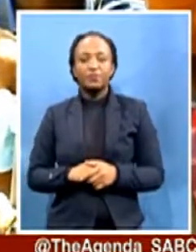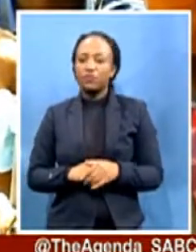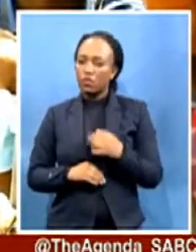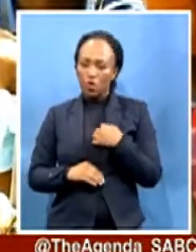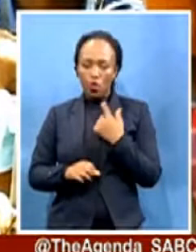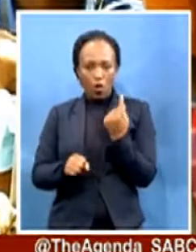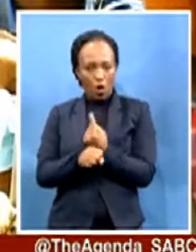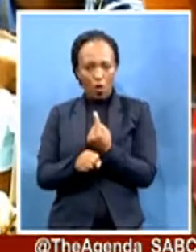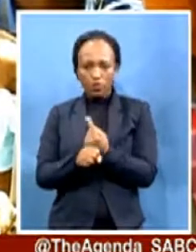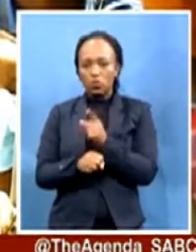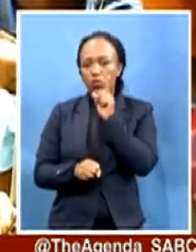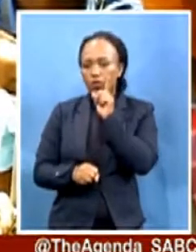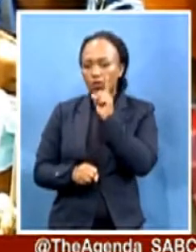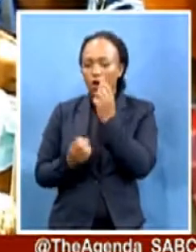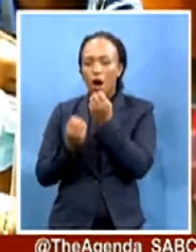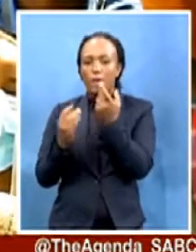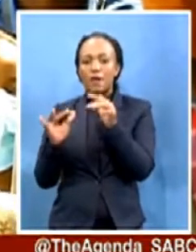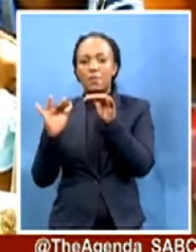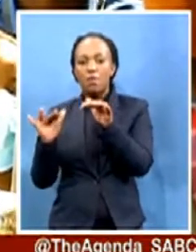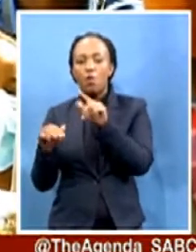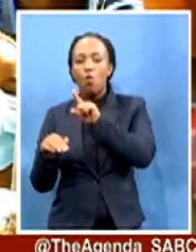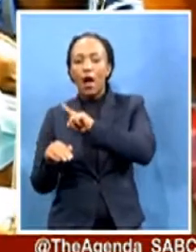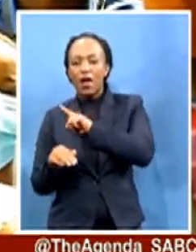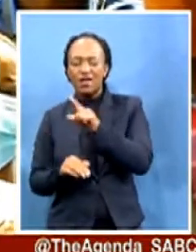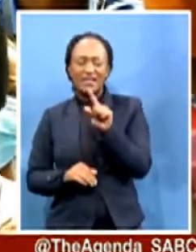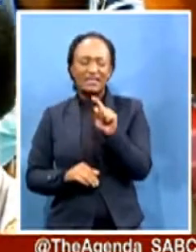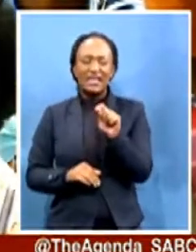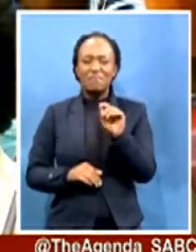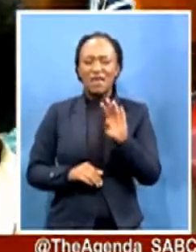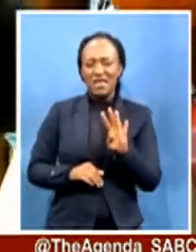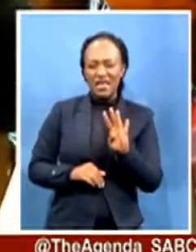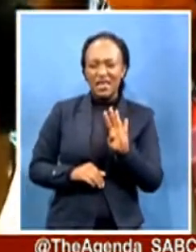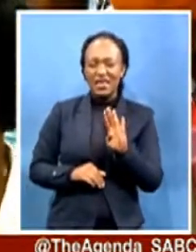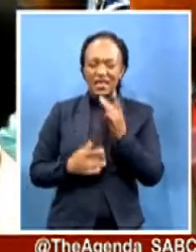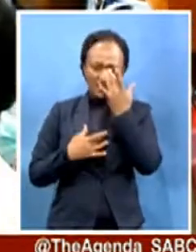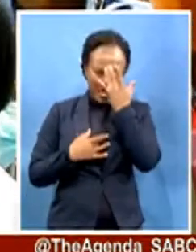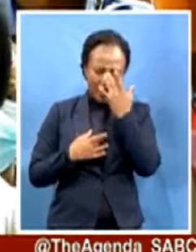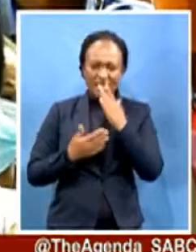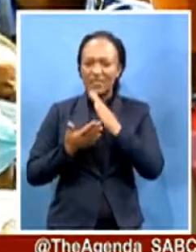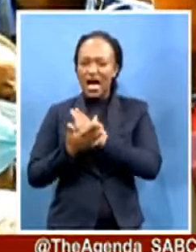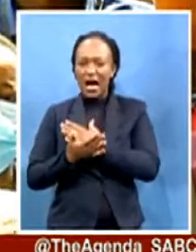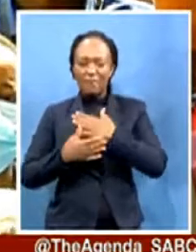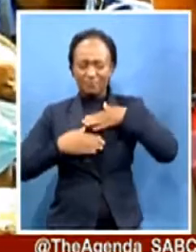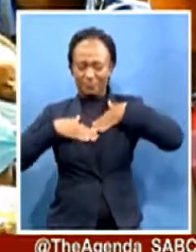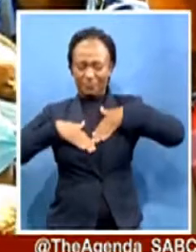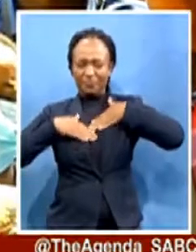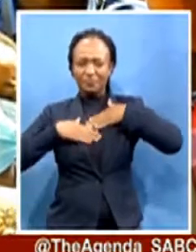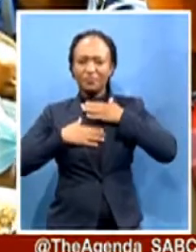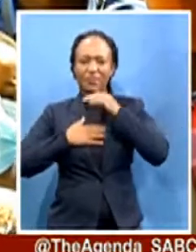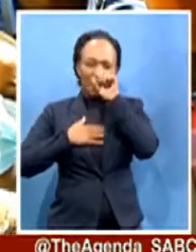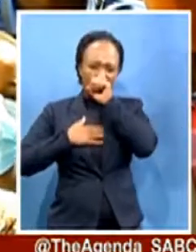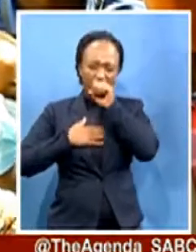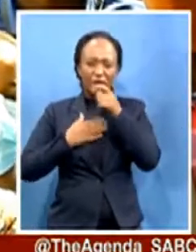of tuberculosis, because of pneumonia, because of gastroenteritis, because of